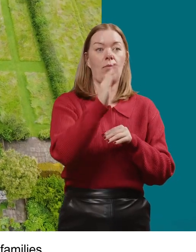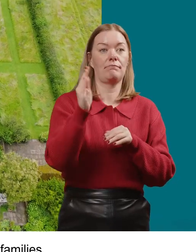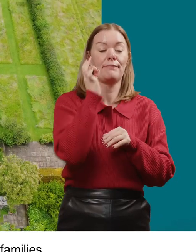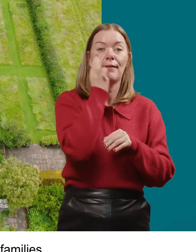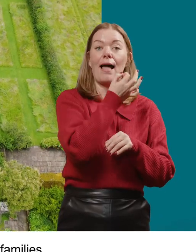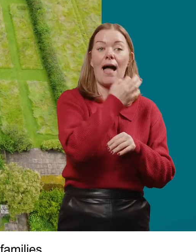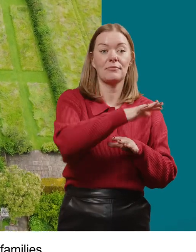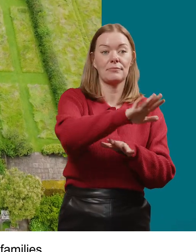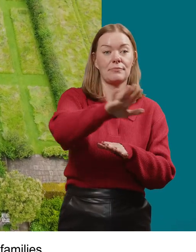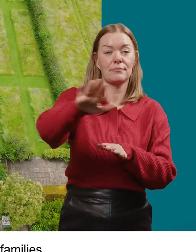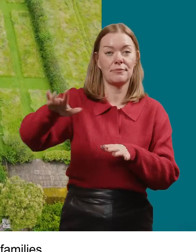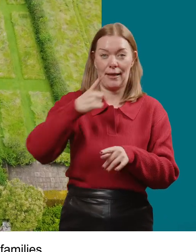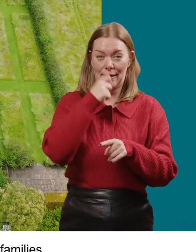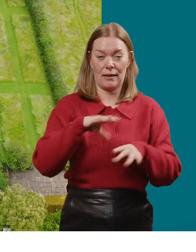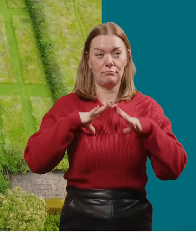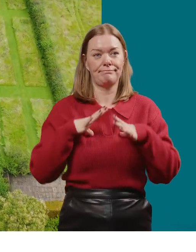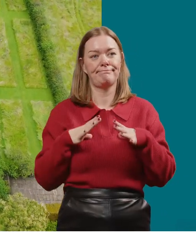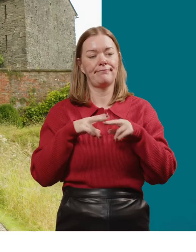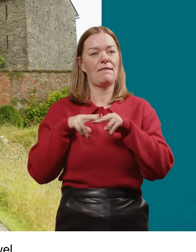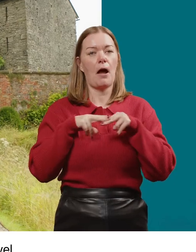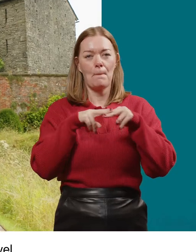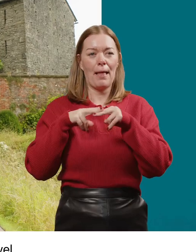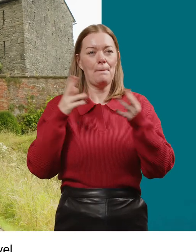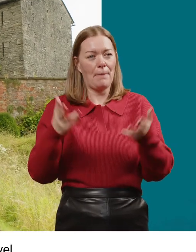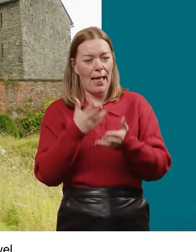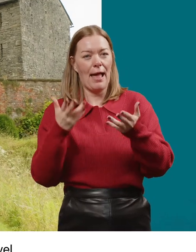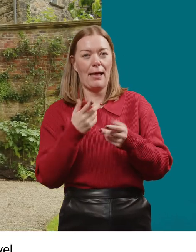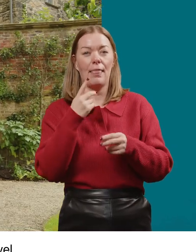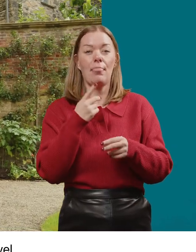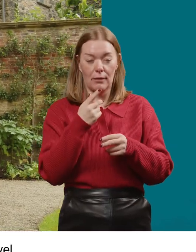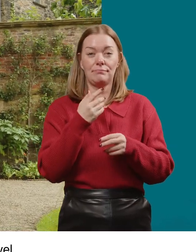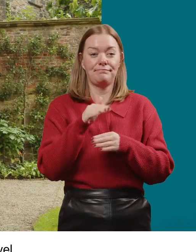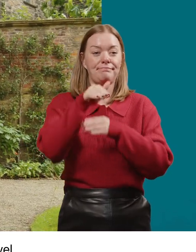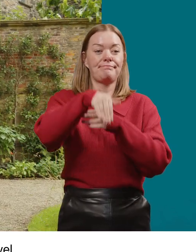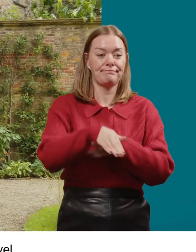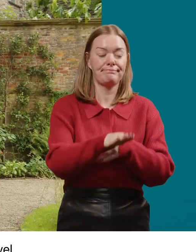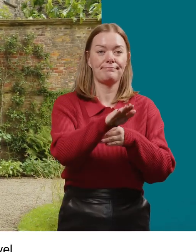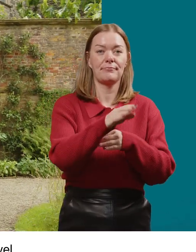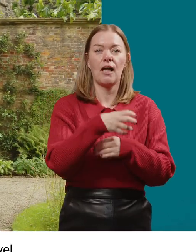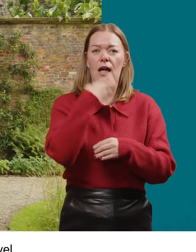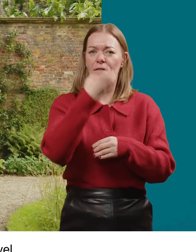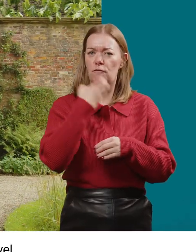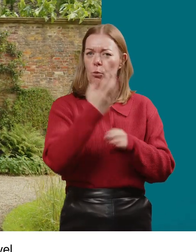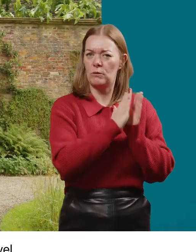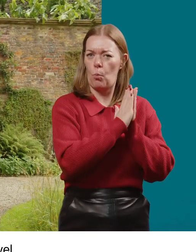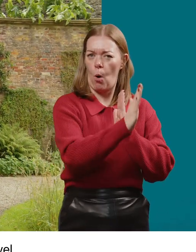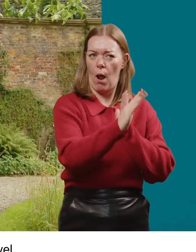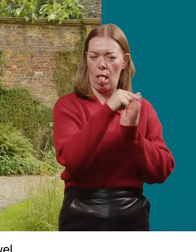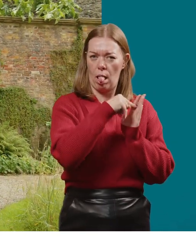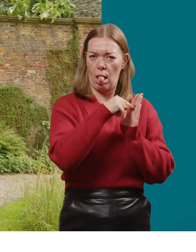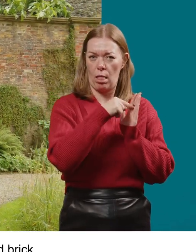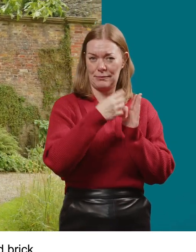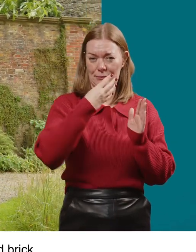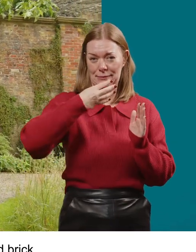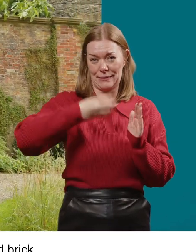perfect spaces for families to play and relax. Take the sloping gravel path up to the fruit wall, built in